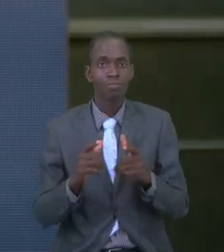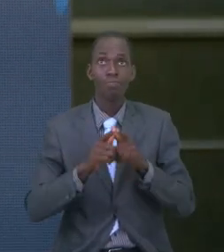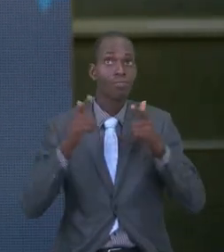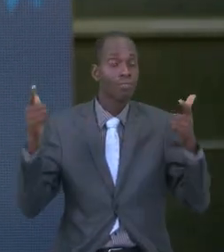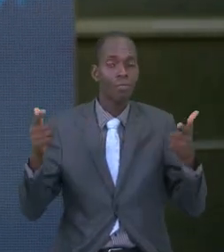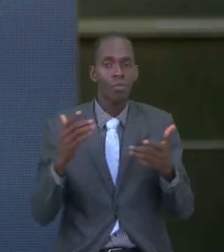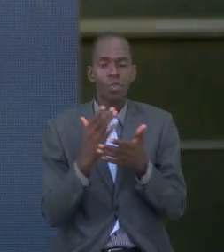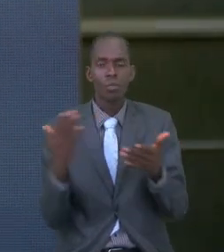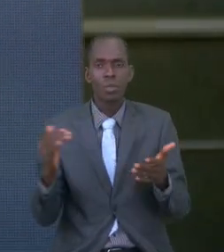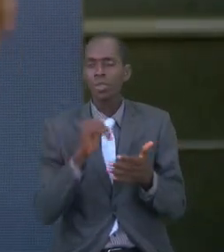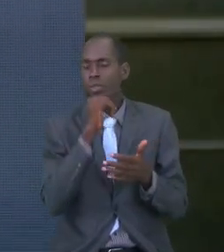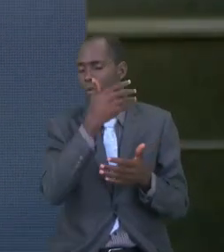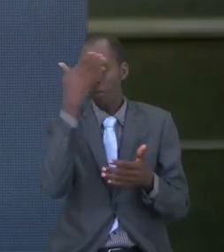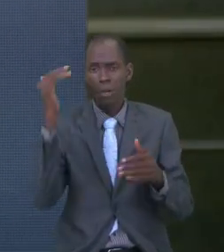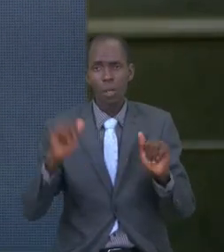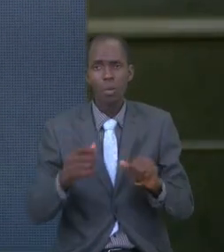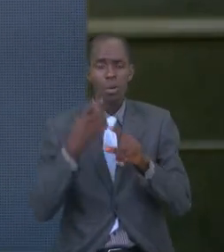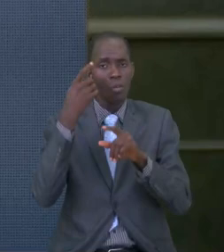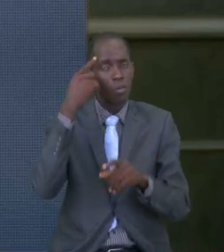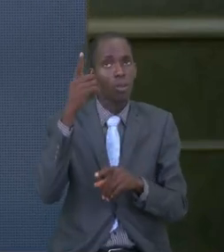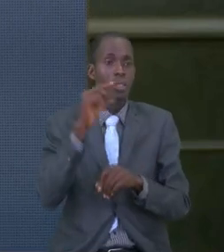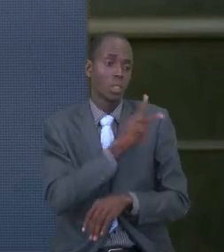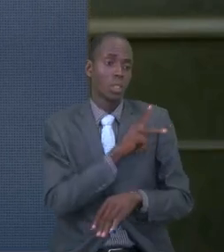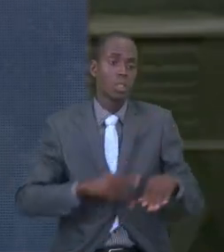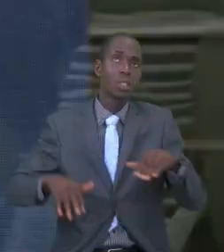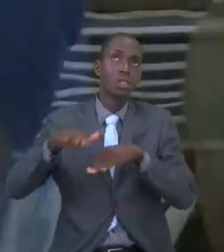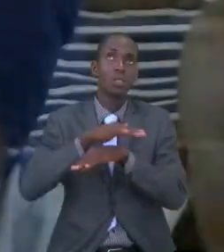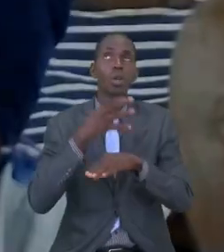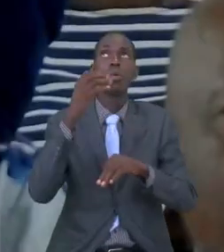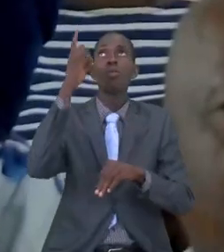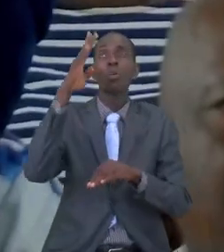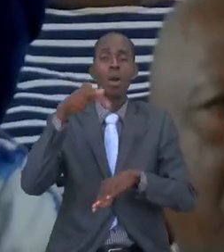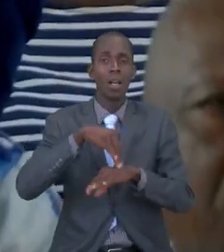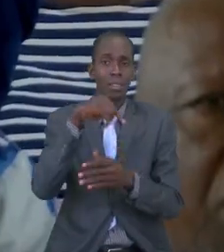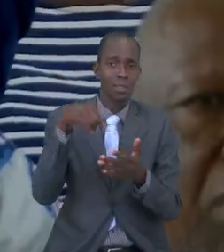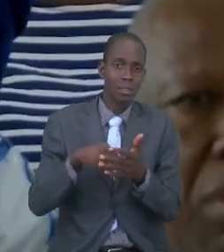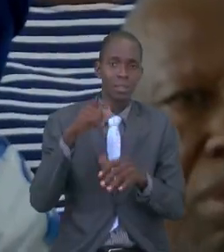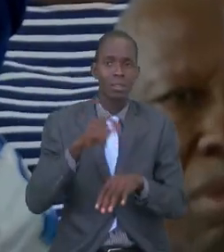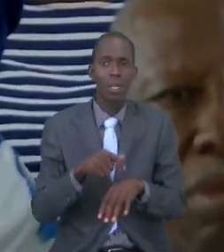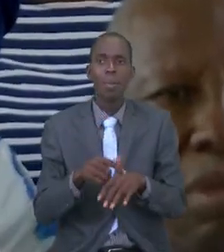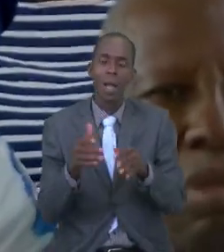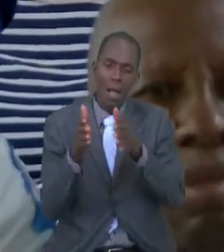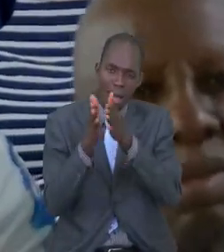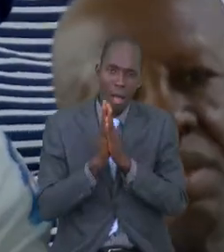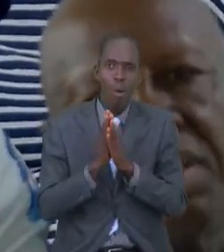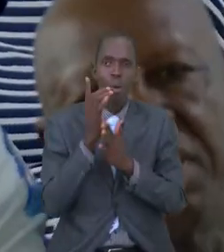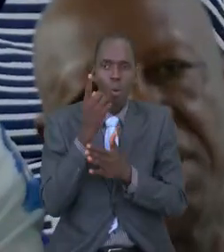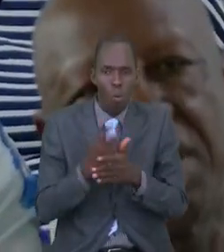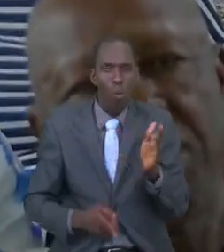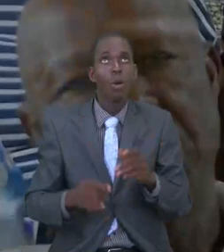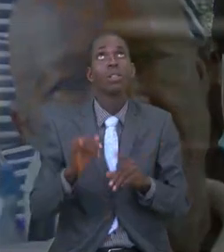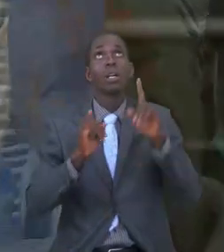something unforgettable for the kingdom at such a time as this, ask what